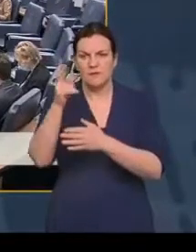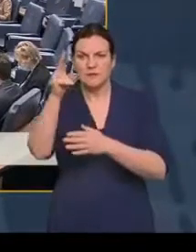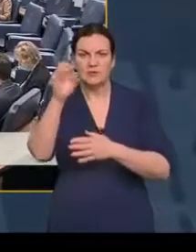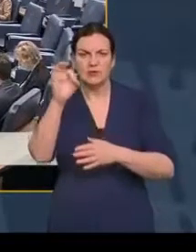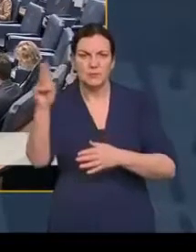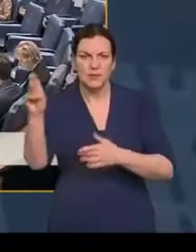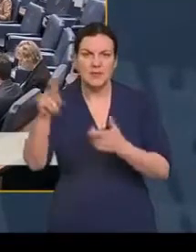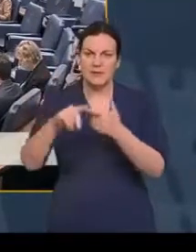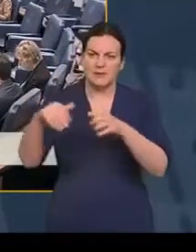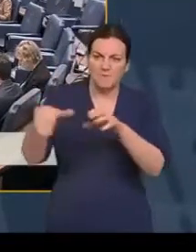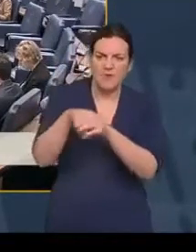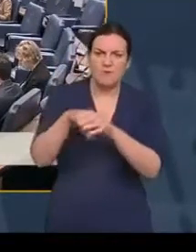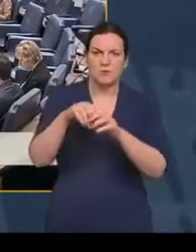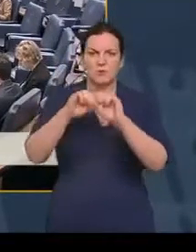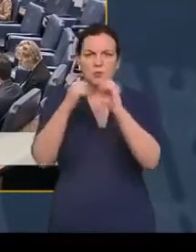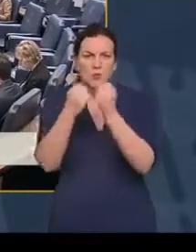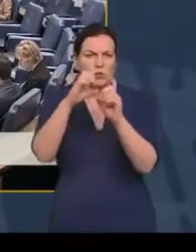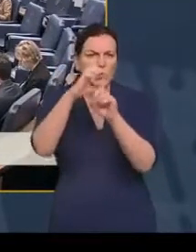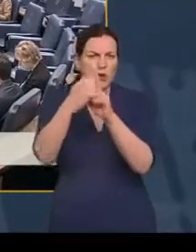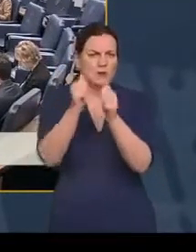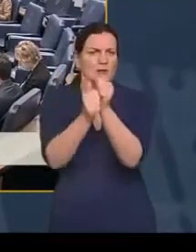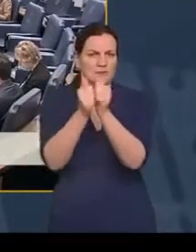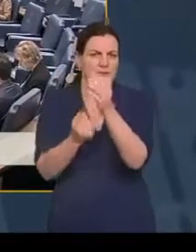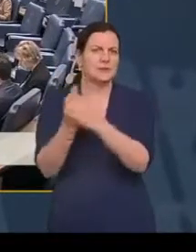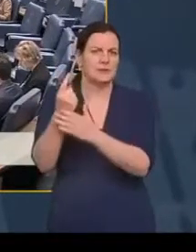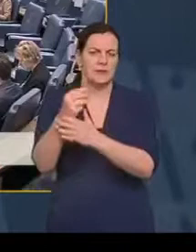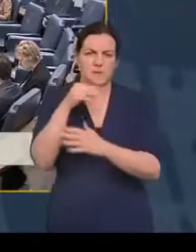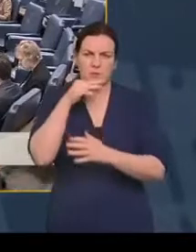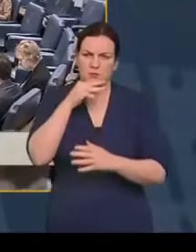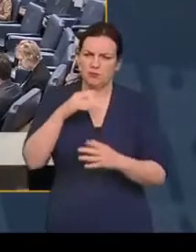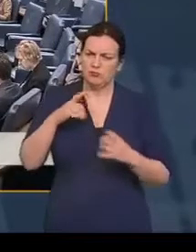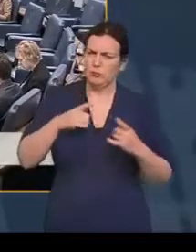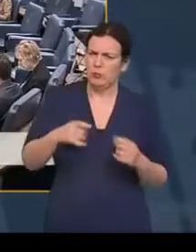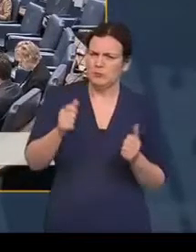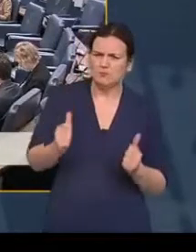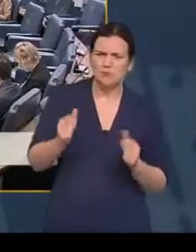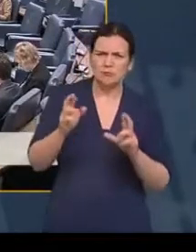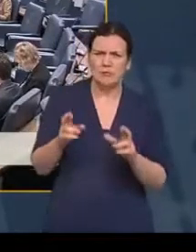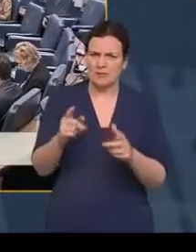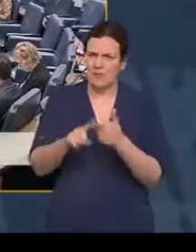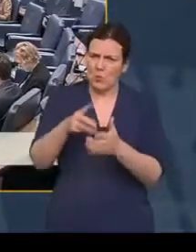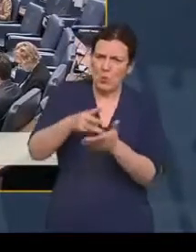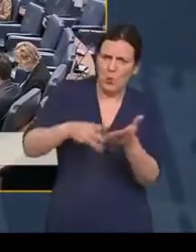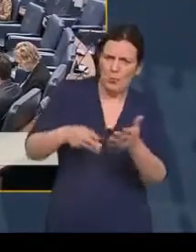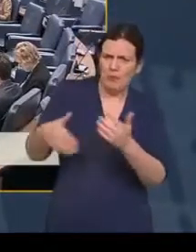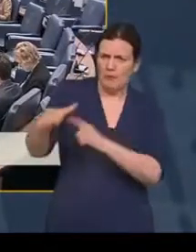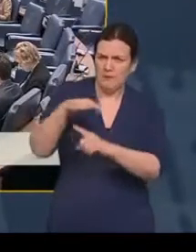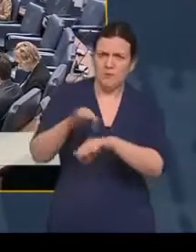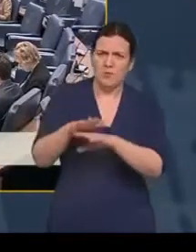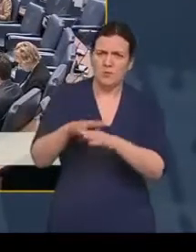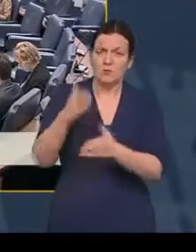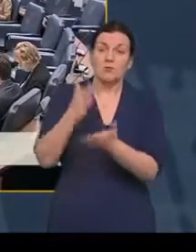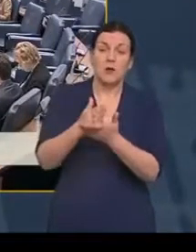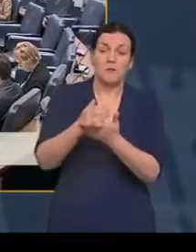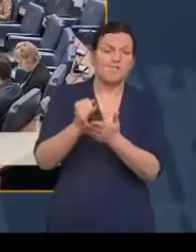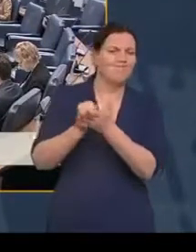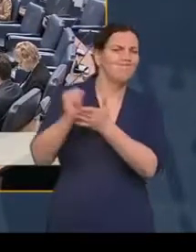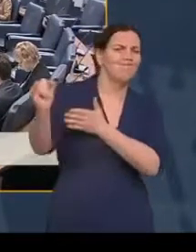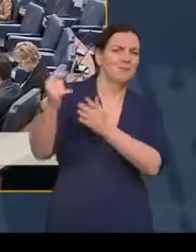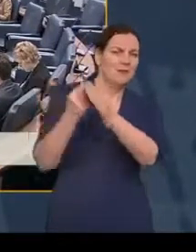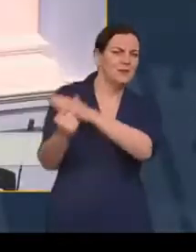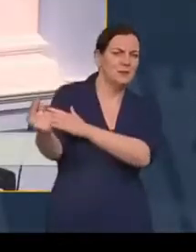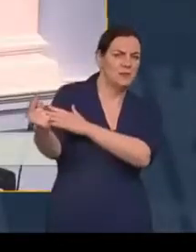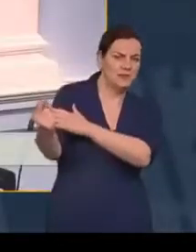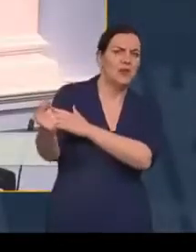or engage in social and cultural activities would be a humane and worthwhile initiative to combat this